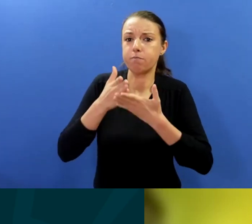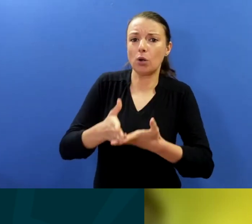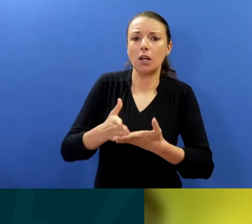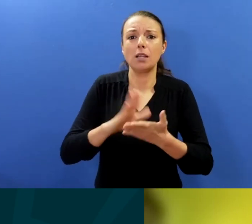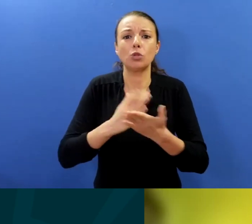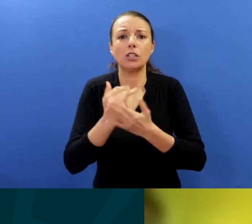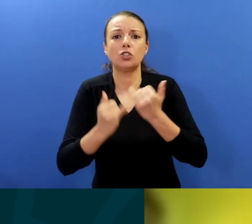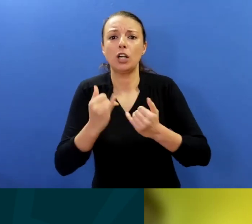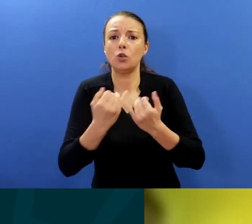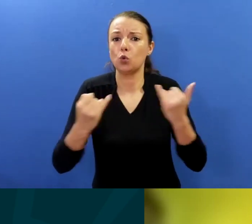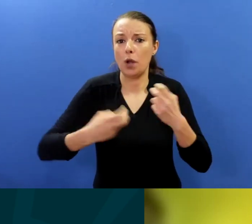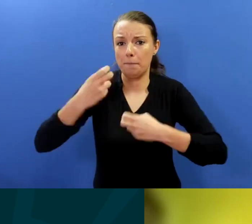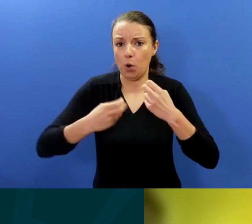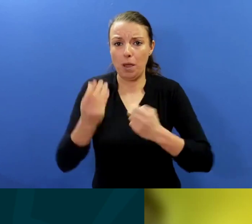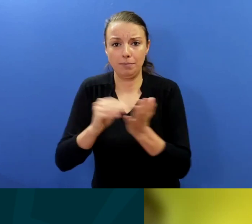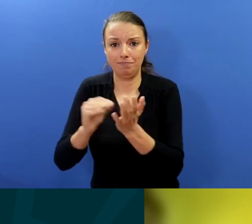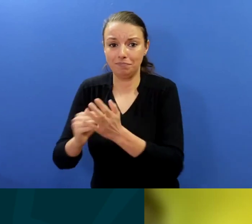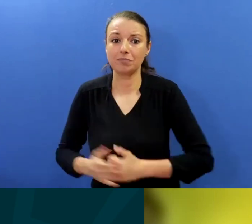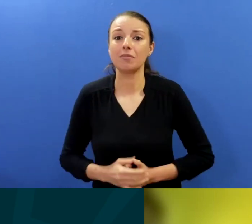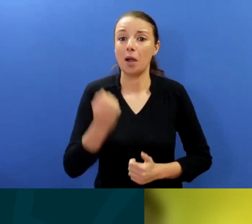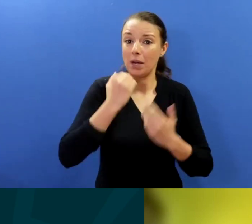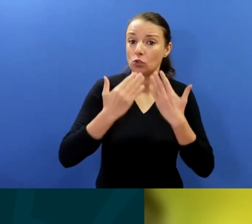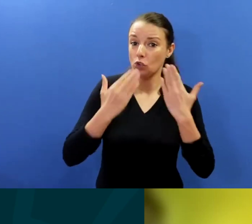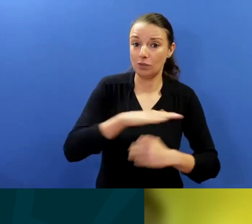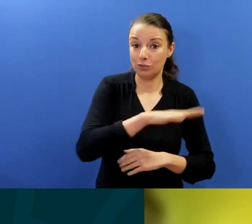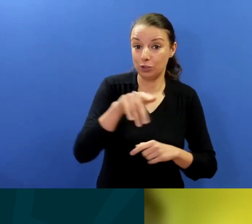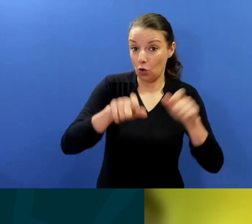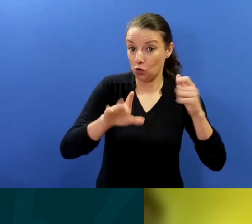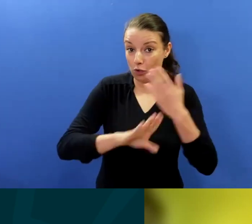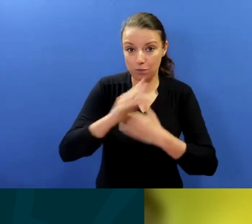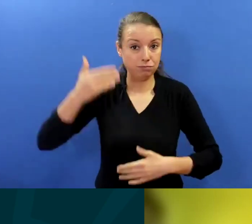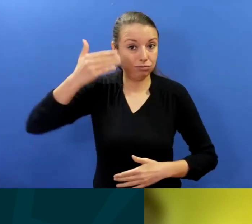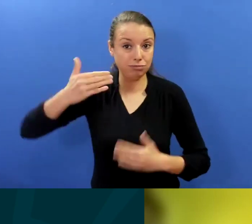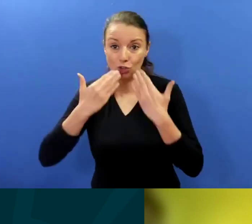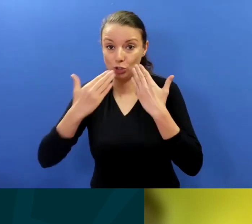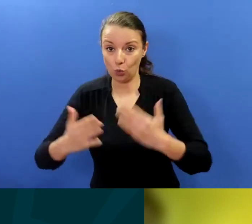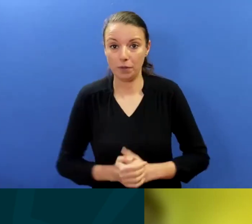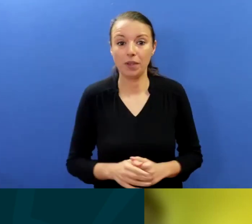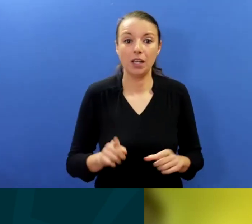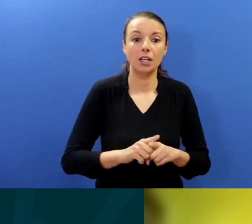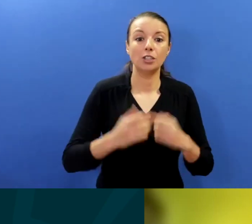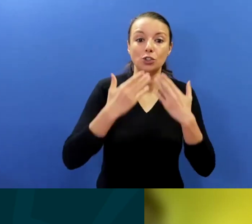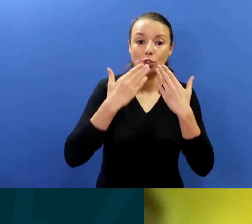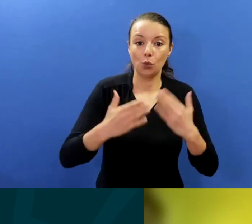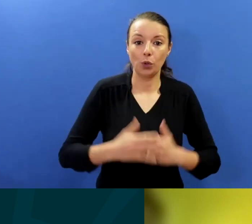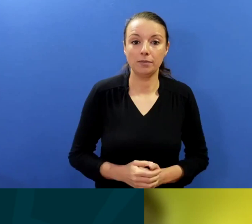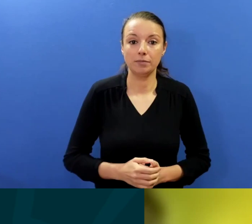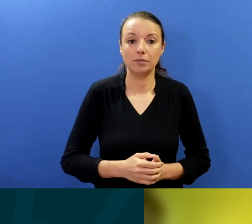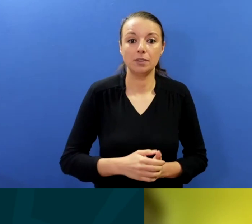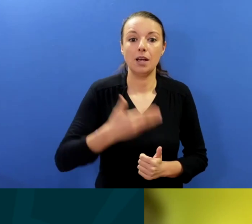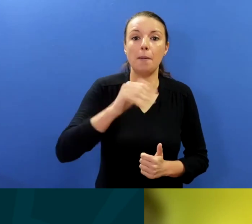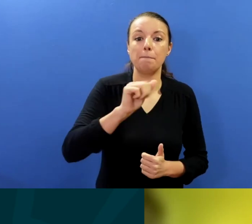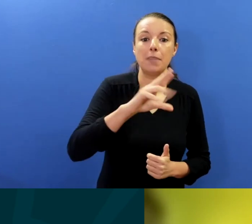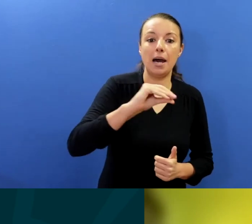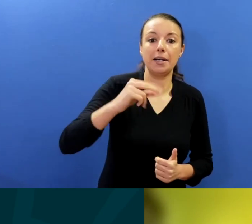energetic transition and coping with its consequences. So thank you very much to all the